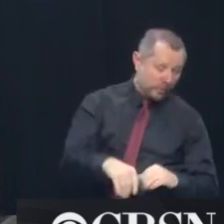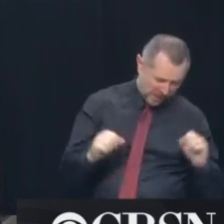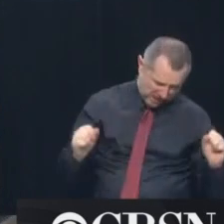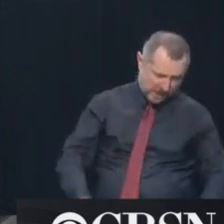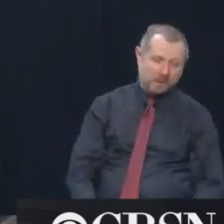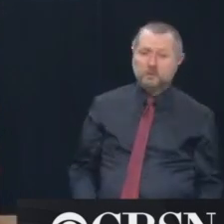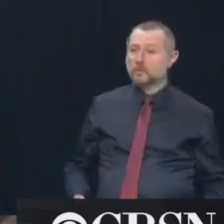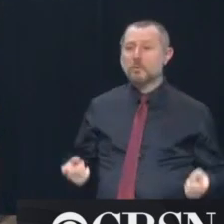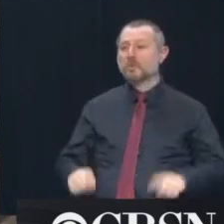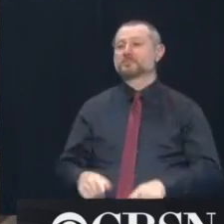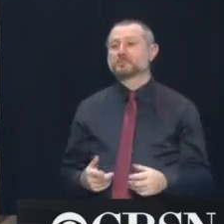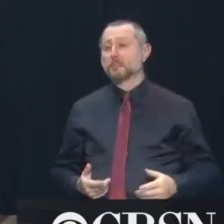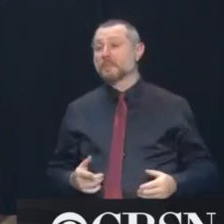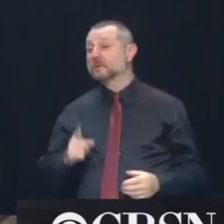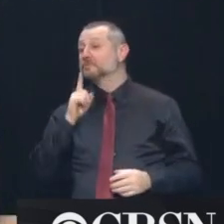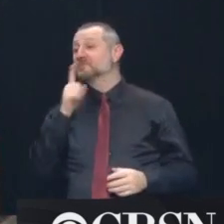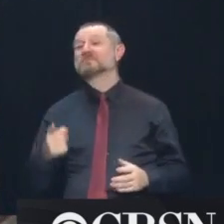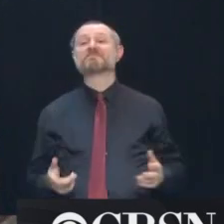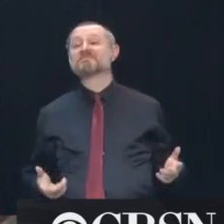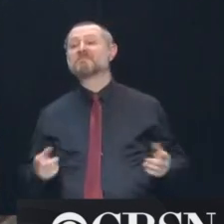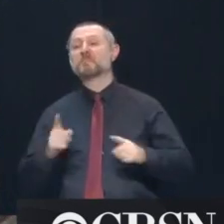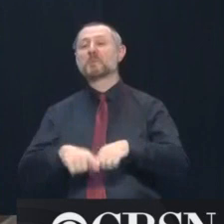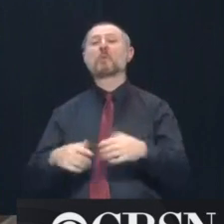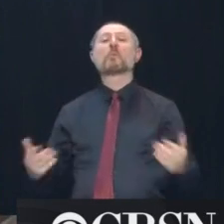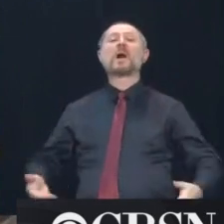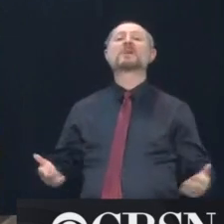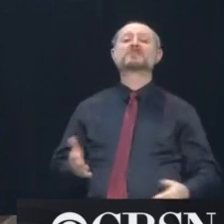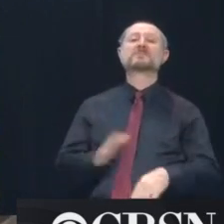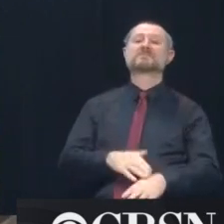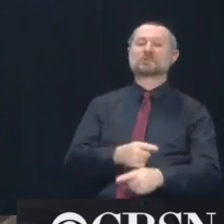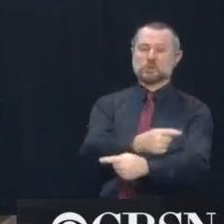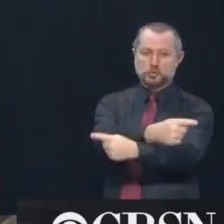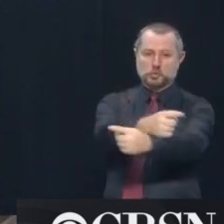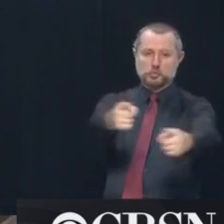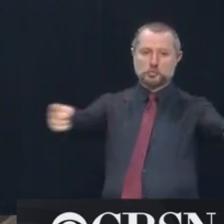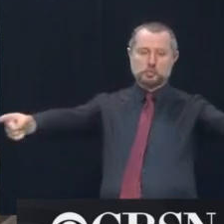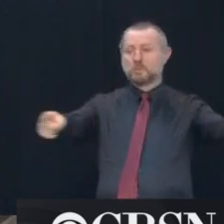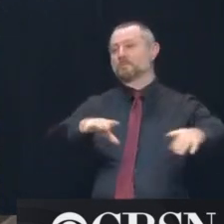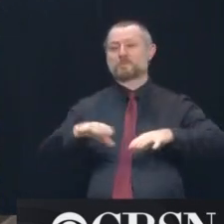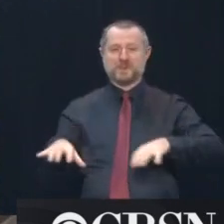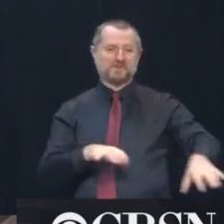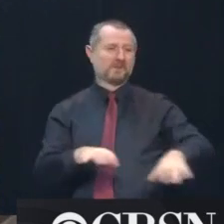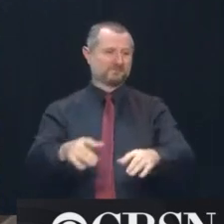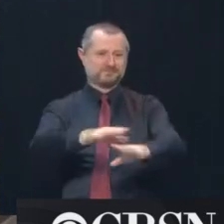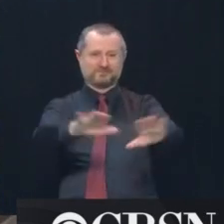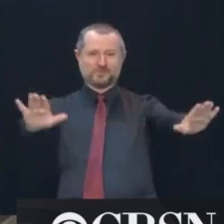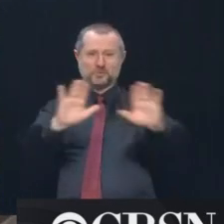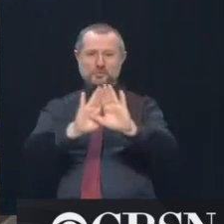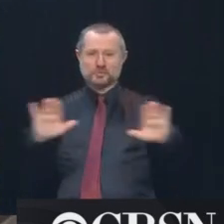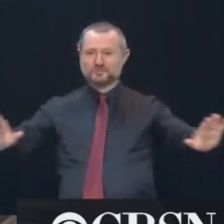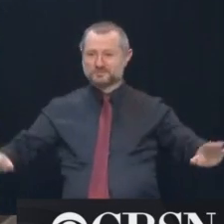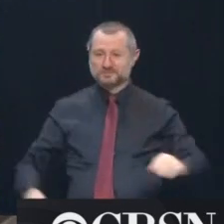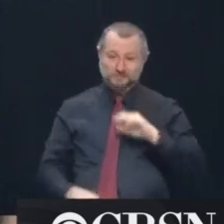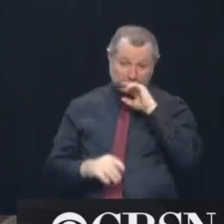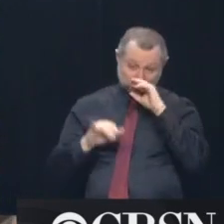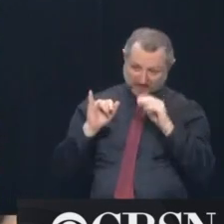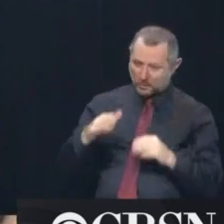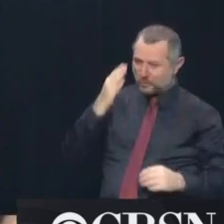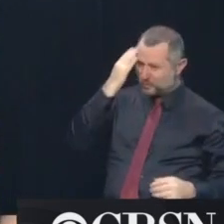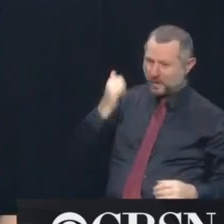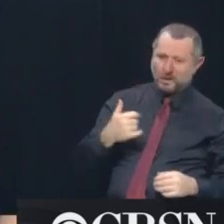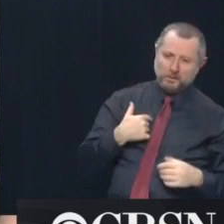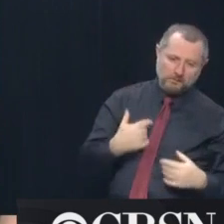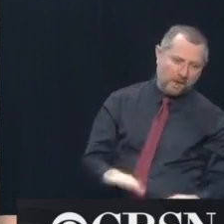It's a pure function of what people do. And that's why this has been such an amazing